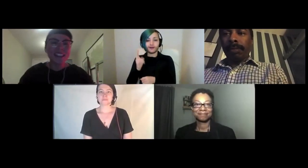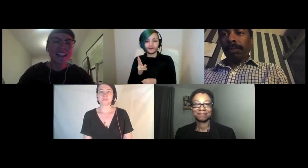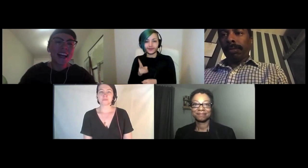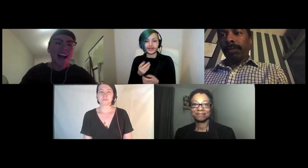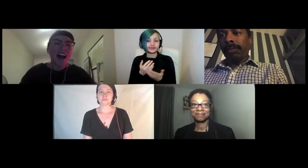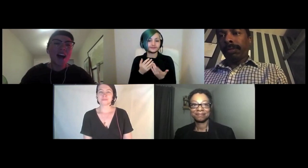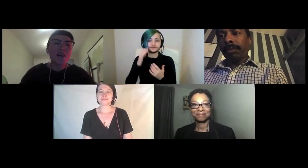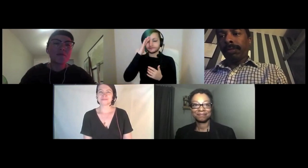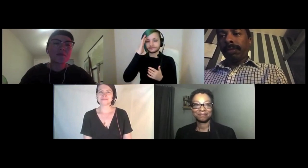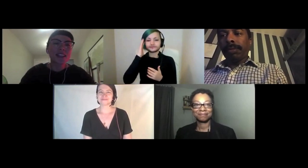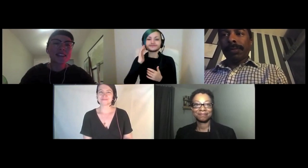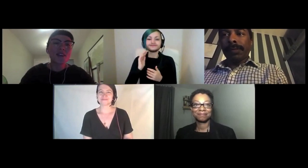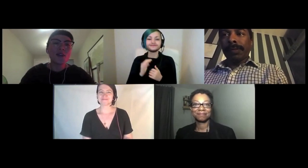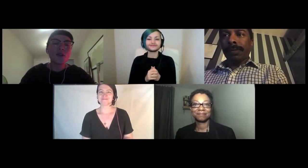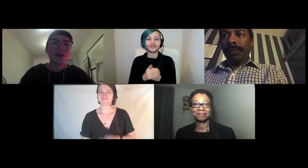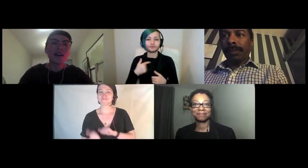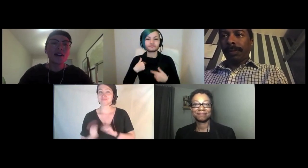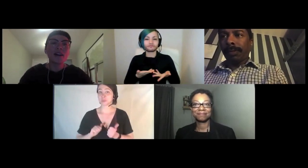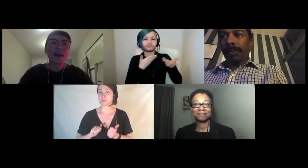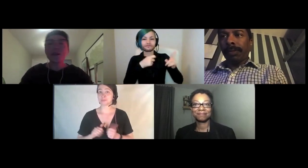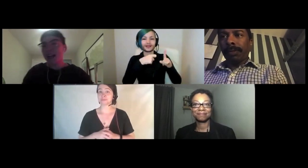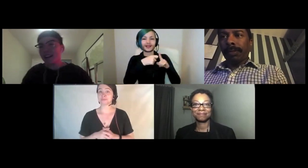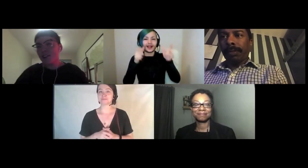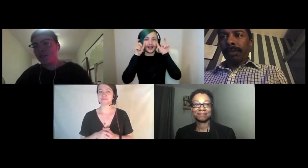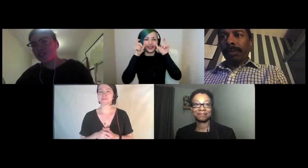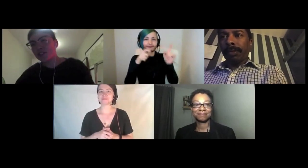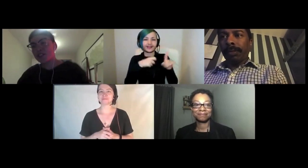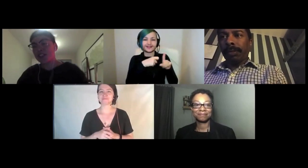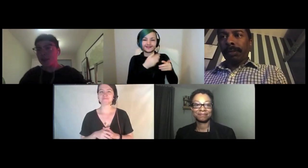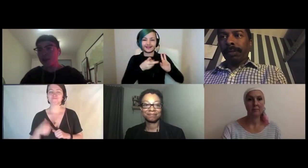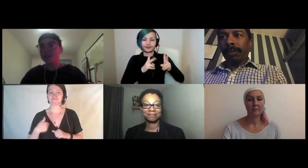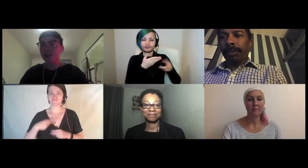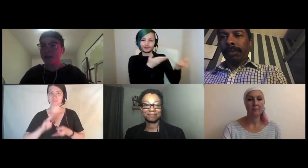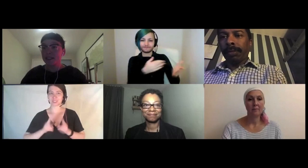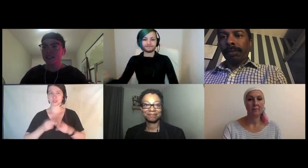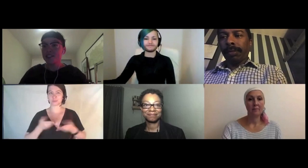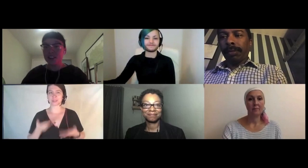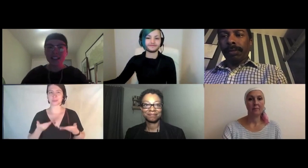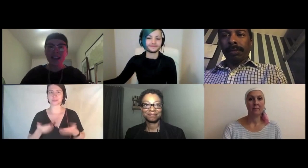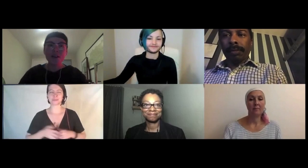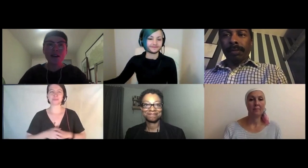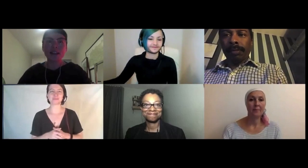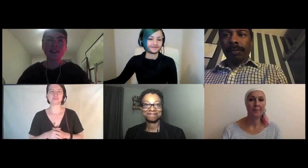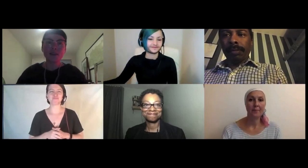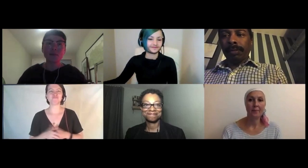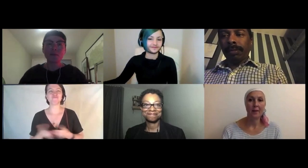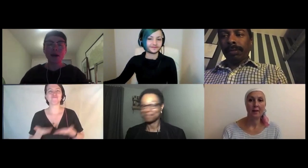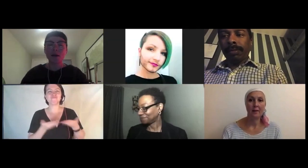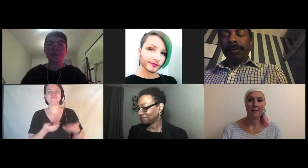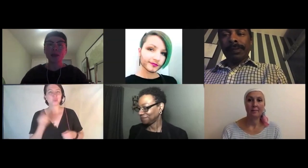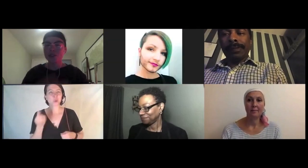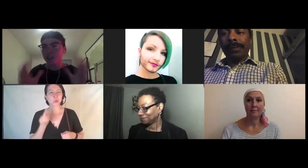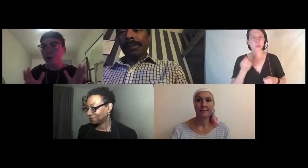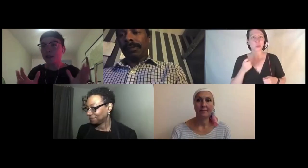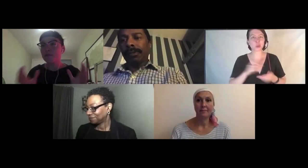on. I'm going to hand it over to Sheryll, Thompson, and Charlotte now. And